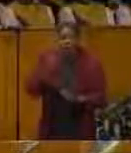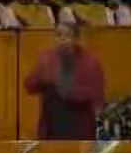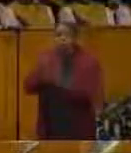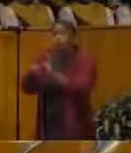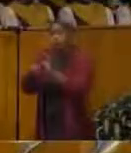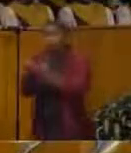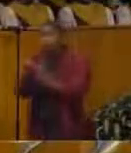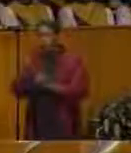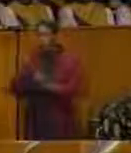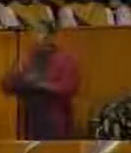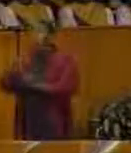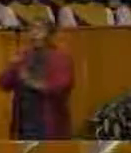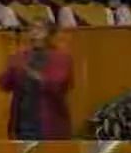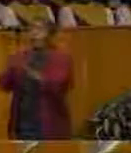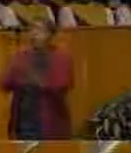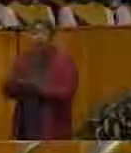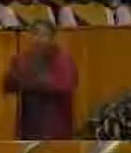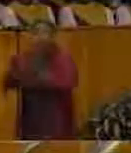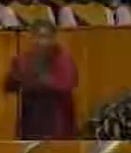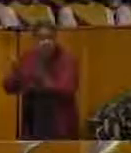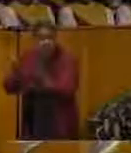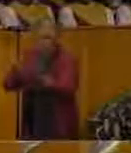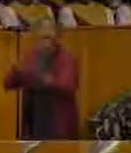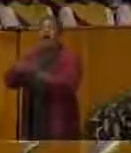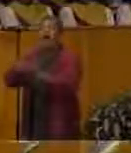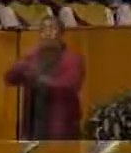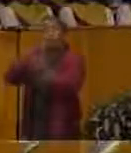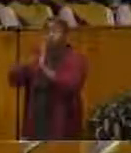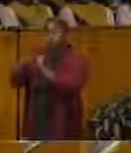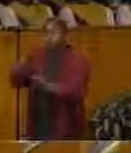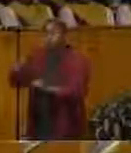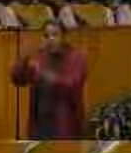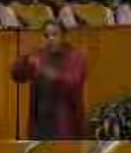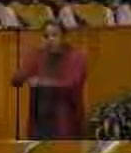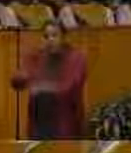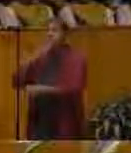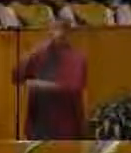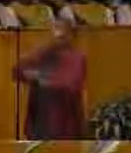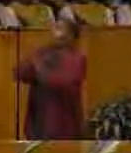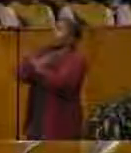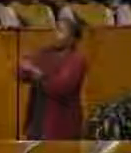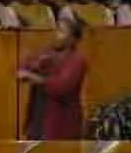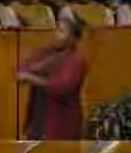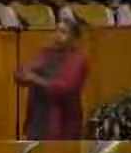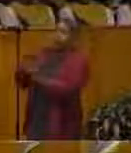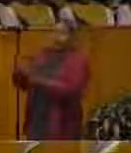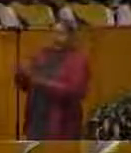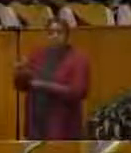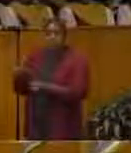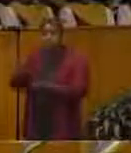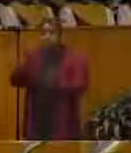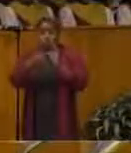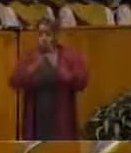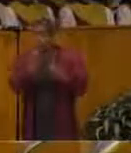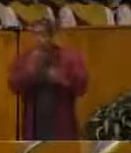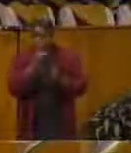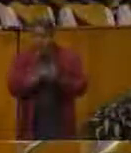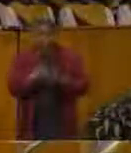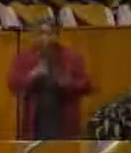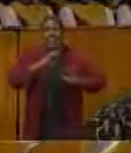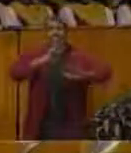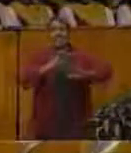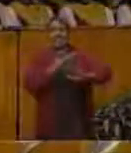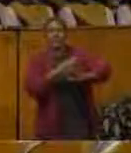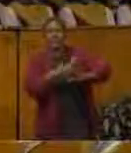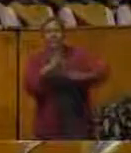that gives their offering to the Lord, and I'll show you one that's thankful for everything the Lord has done. You show me a saint that can